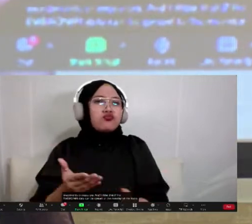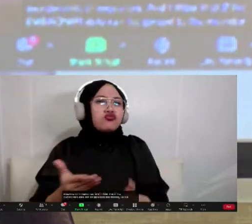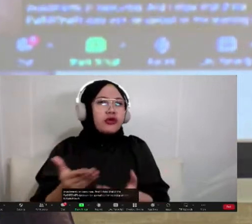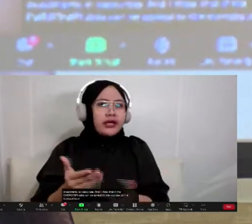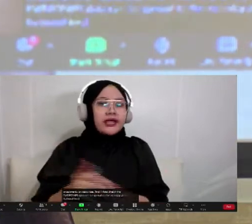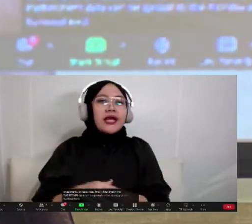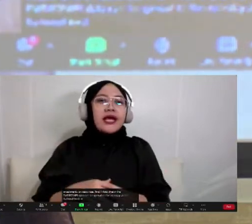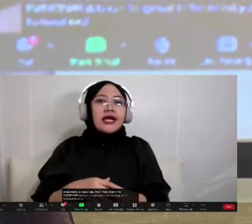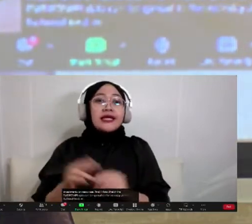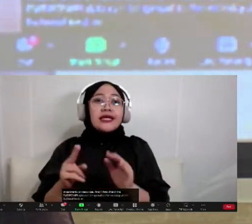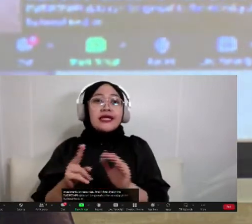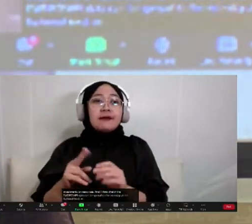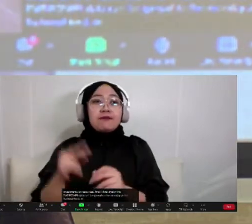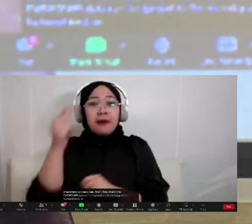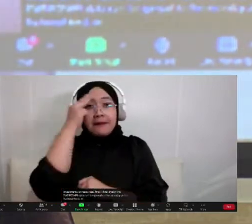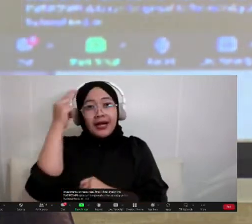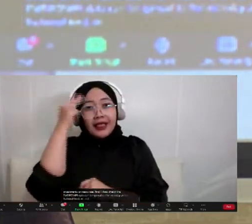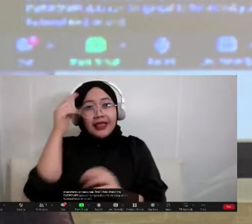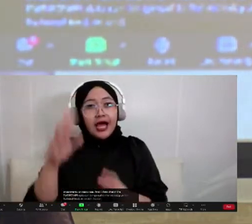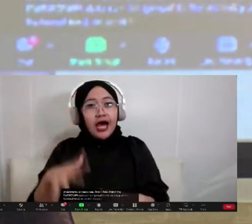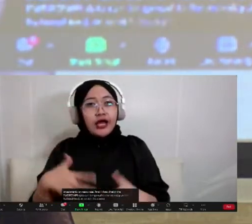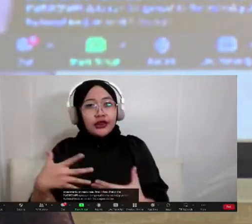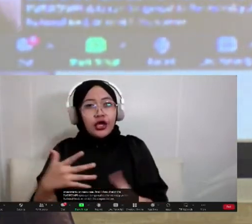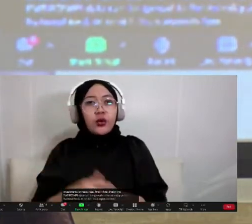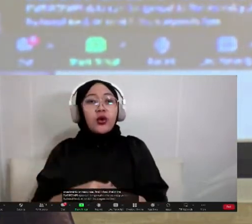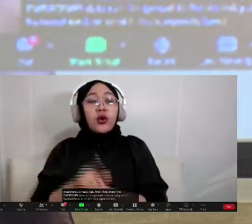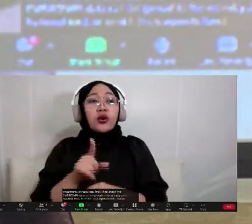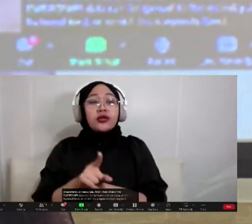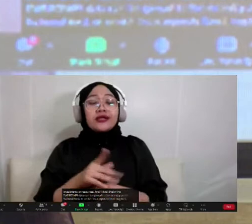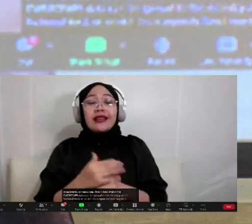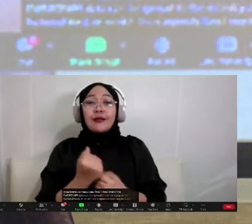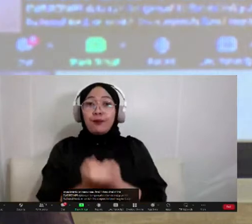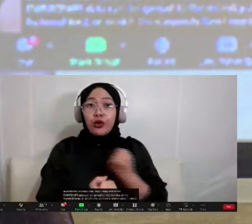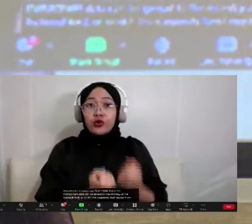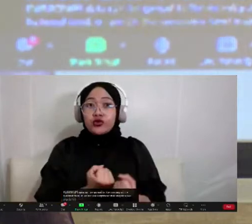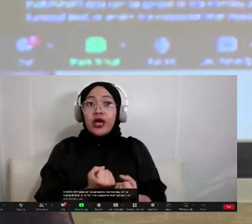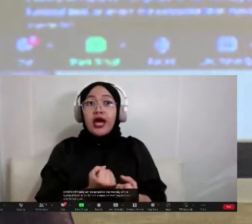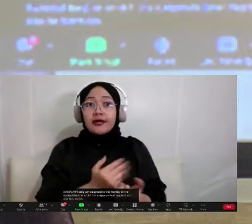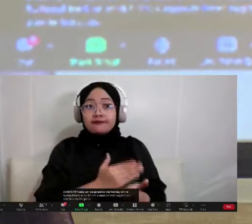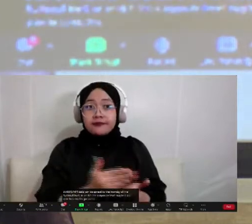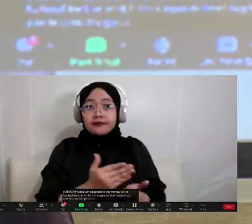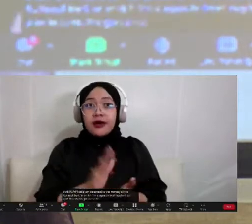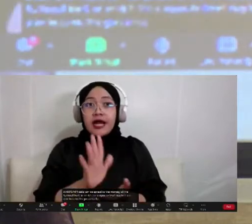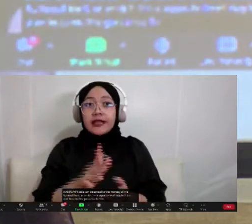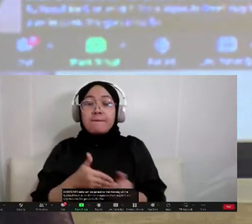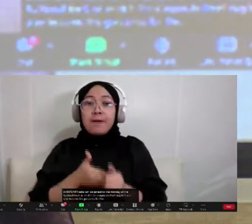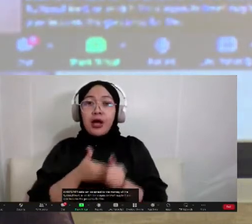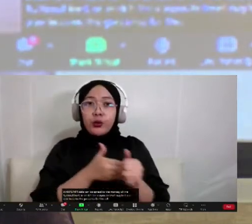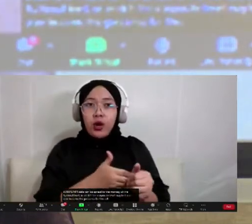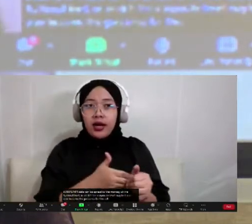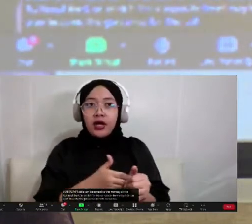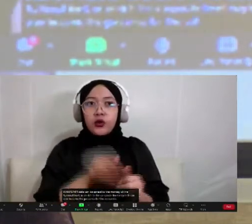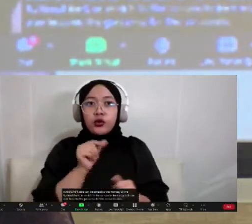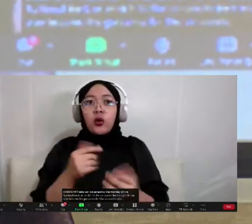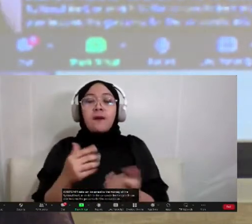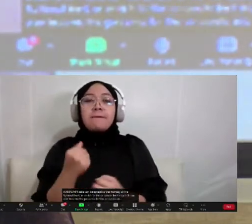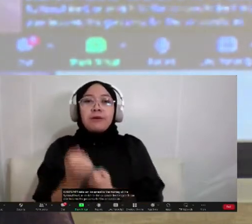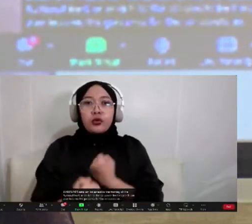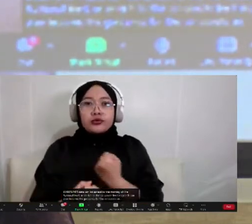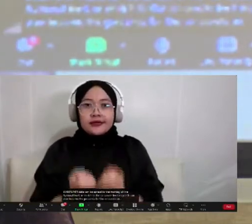or and reach the corporate level, maybe it can also become the guidance for the corporate to